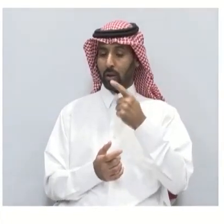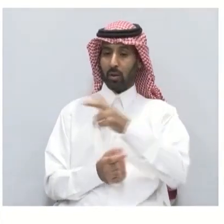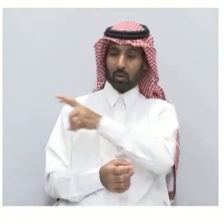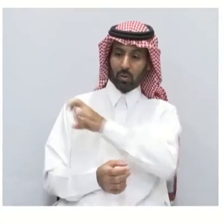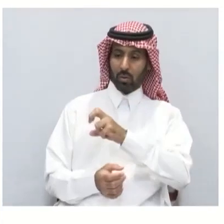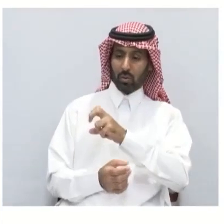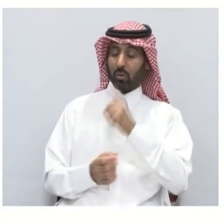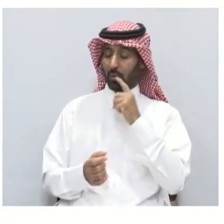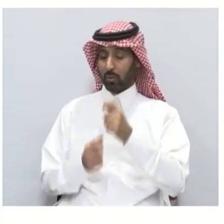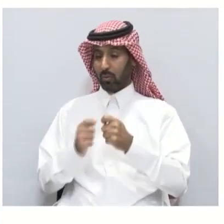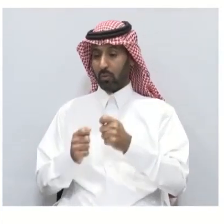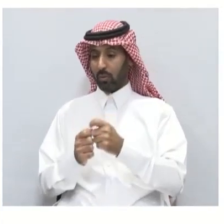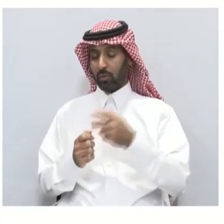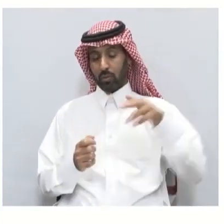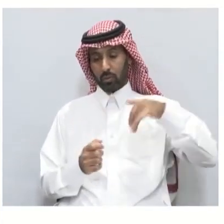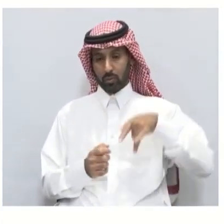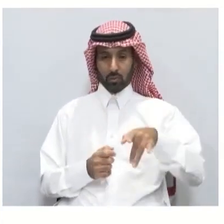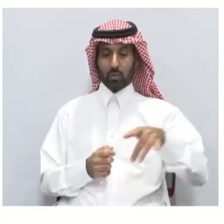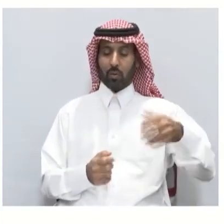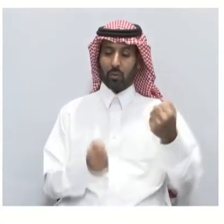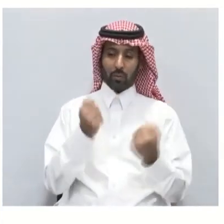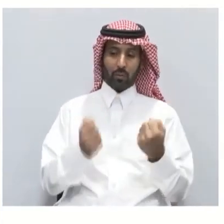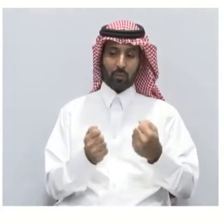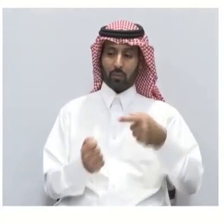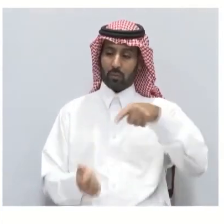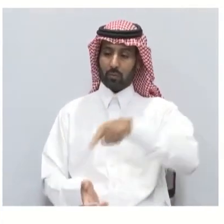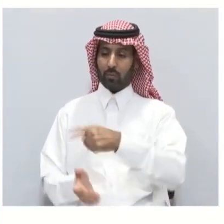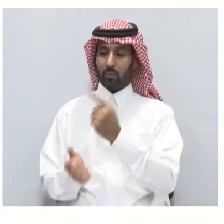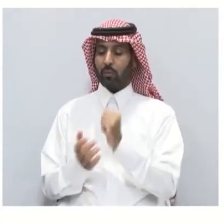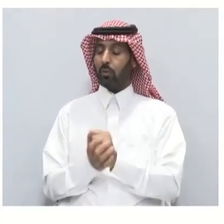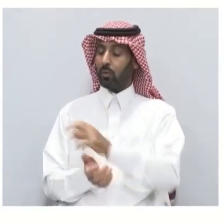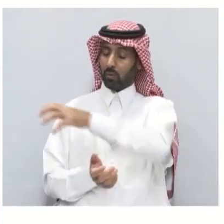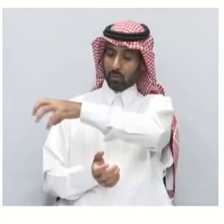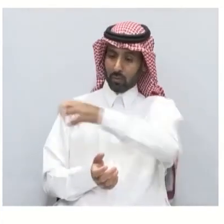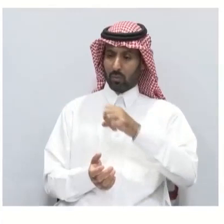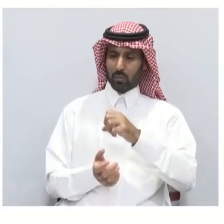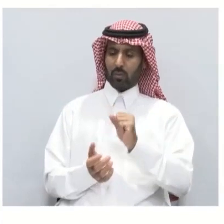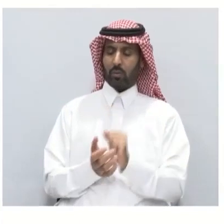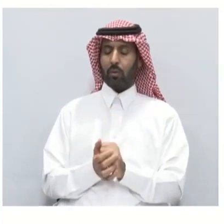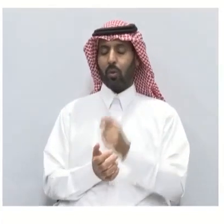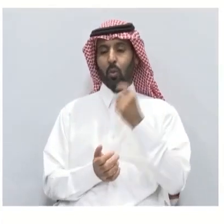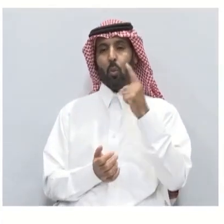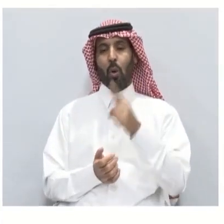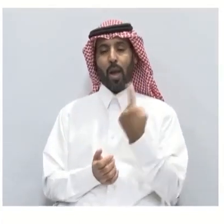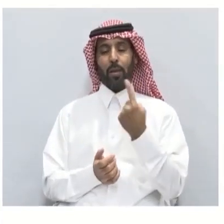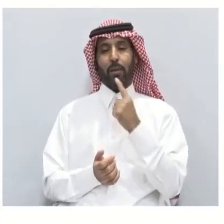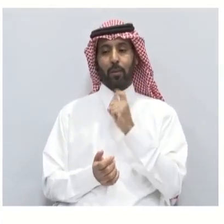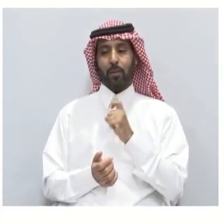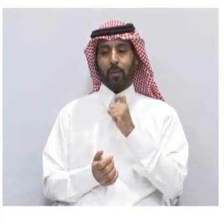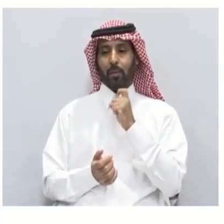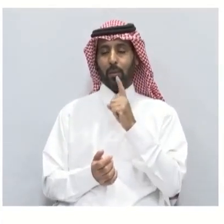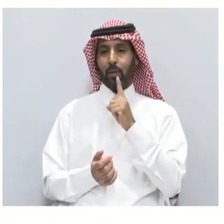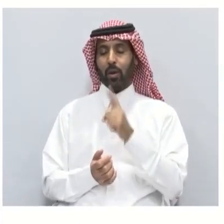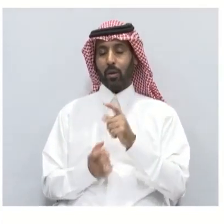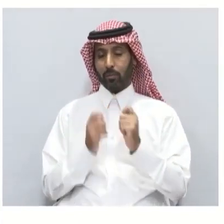robbers stole a car, then hijacked a security van with $1.3 million inside. However, the robbers